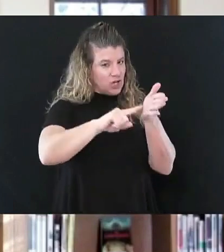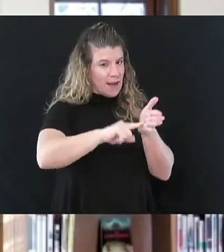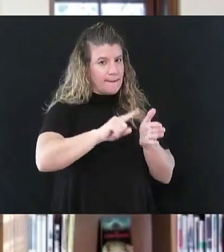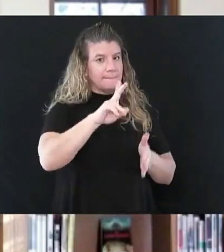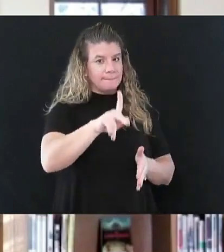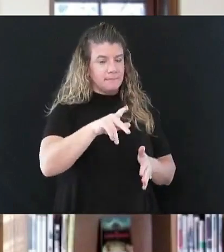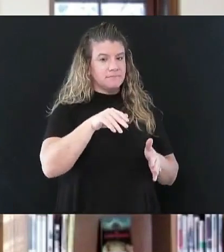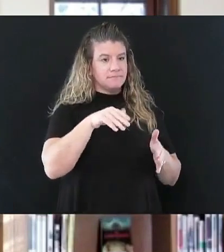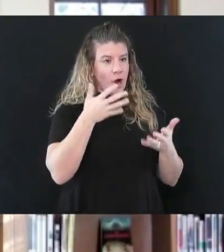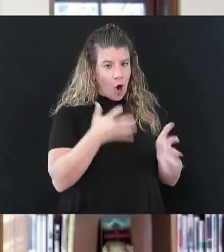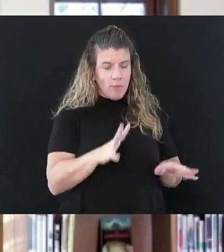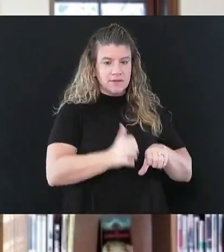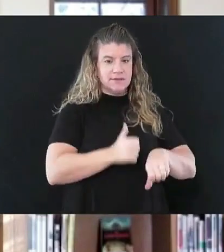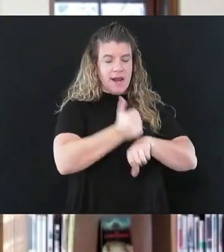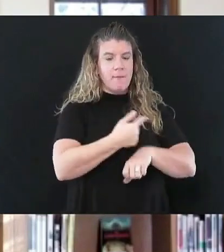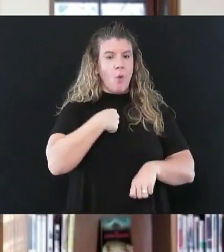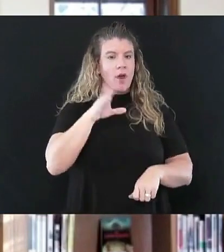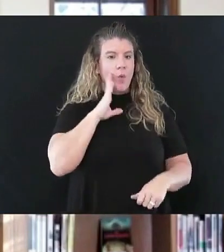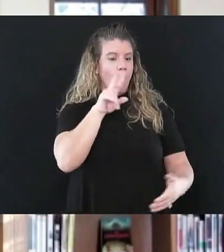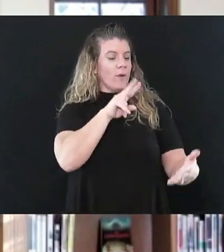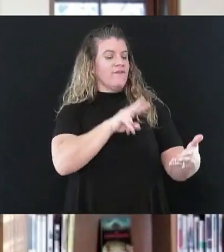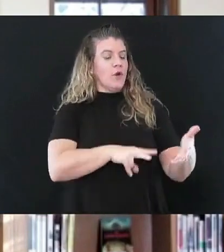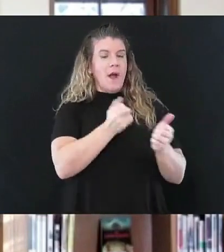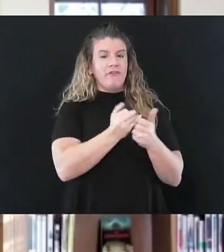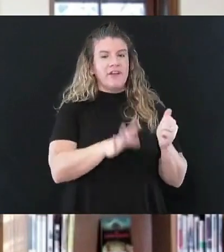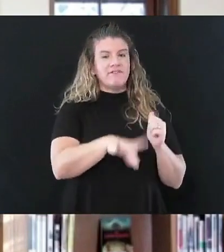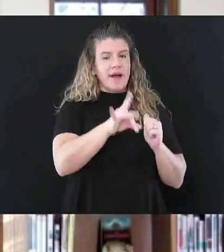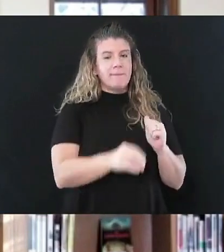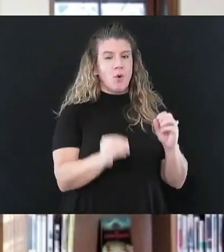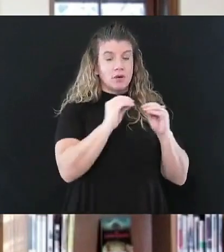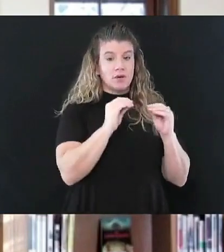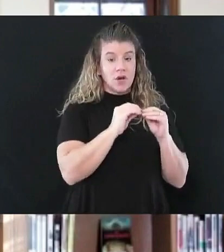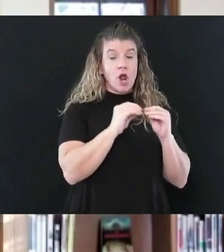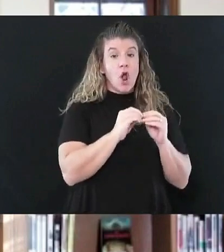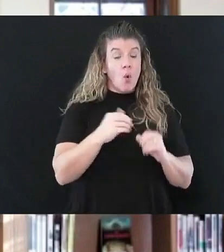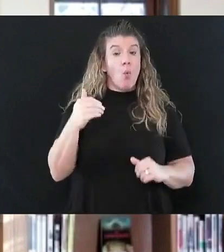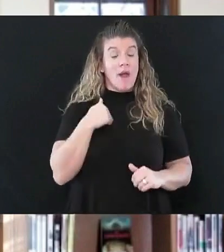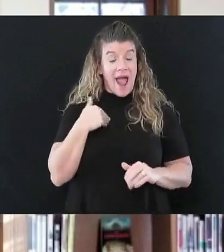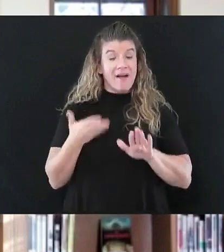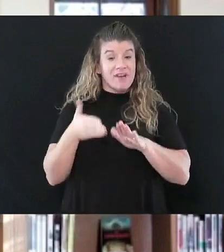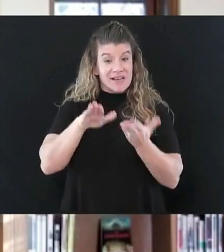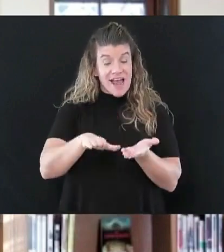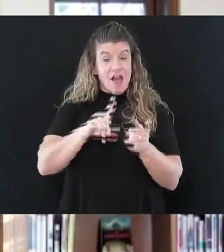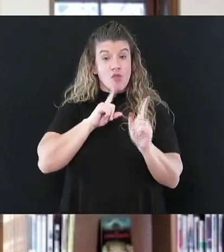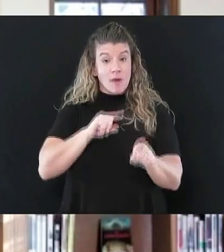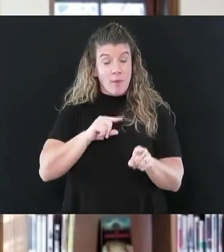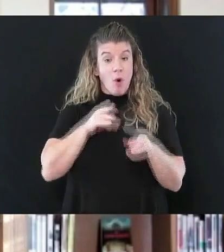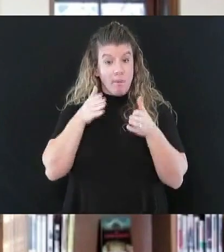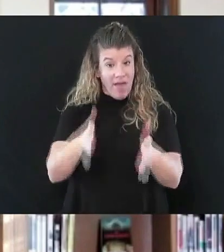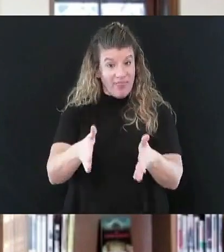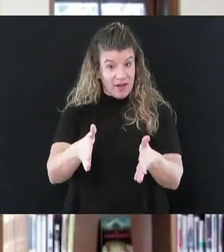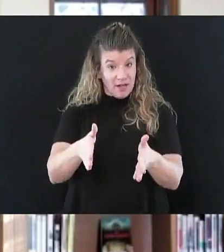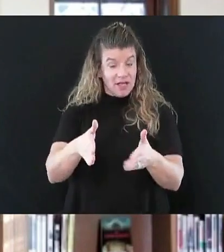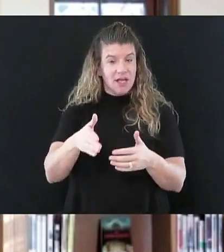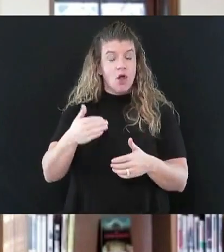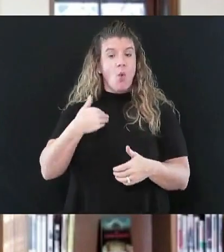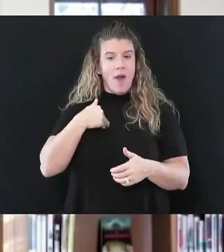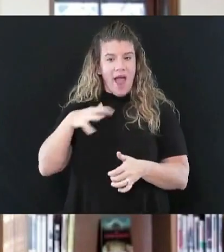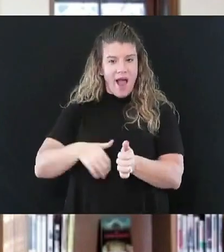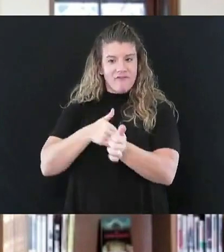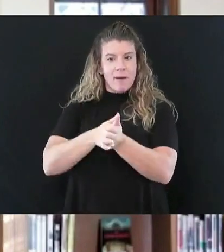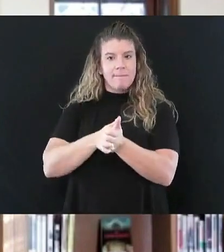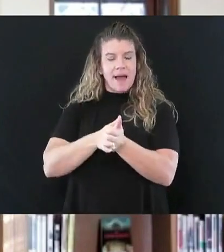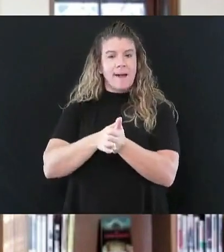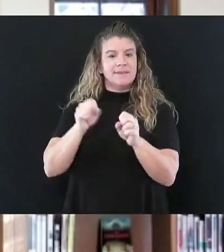going to do some review to find out more. We do have a death report method of doing that, and we do have our backup system through